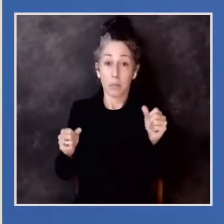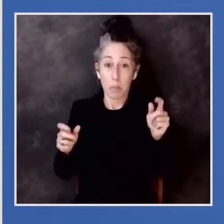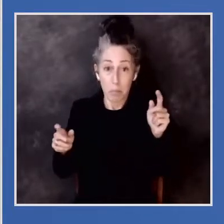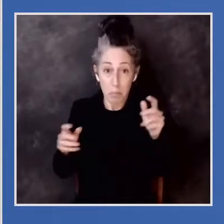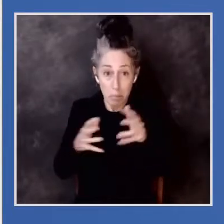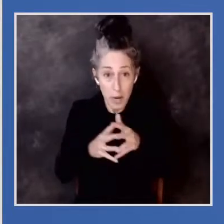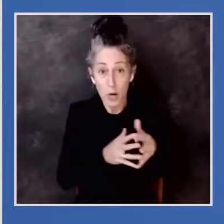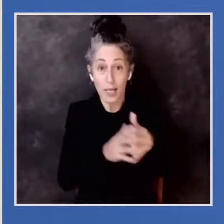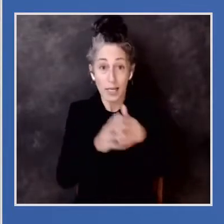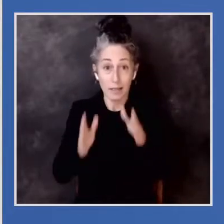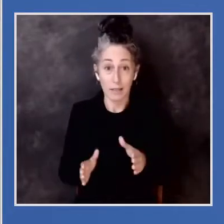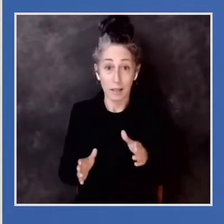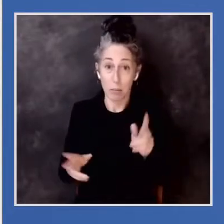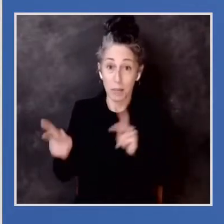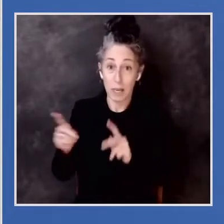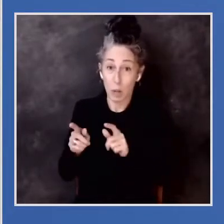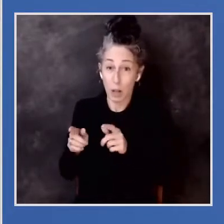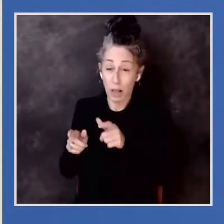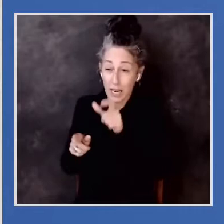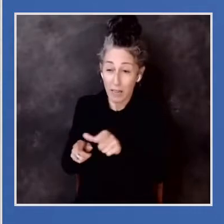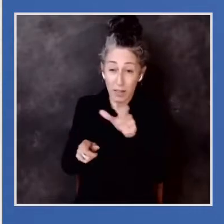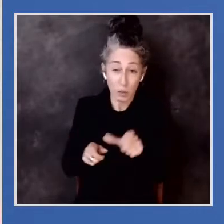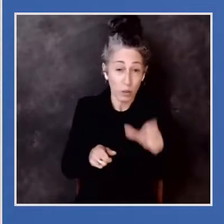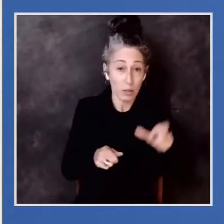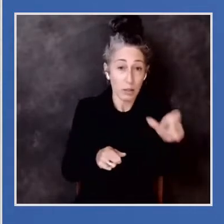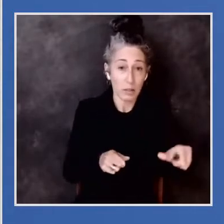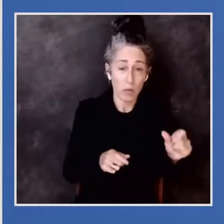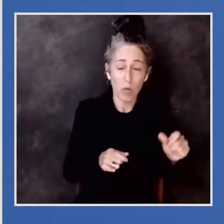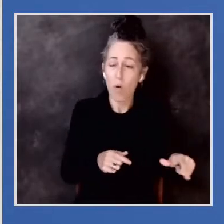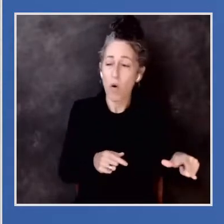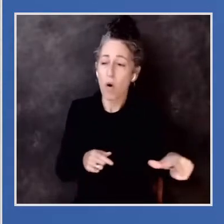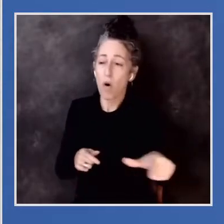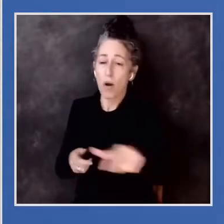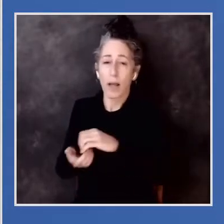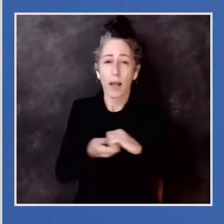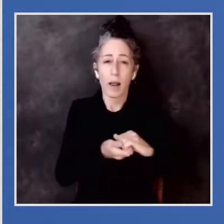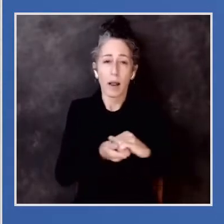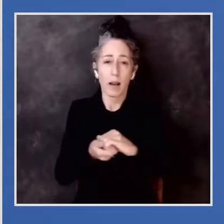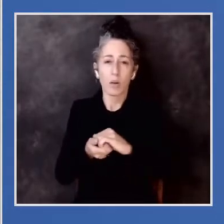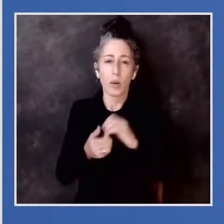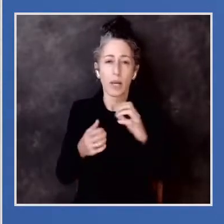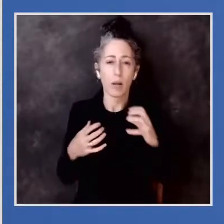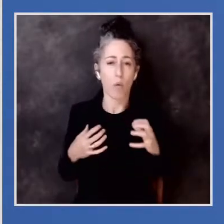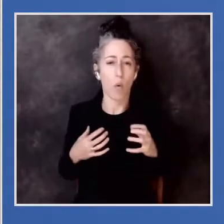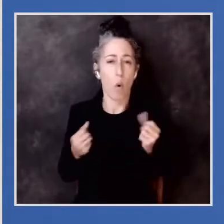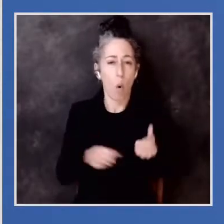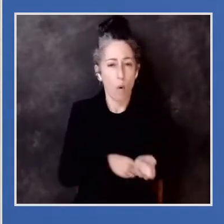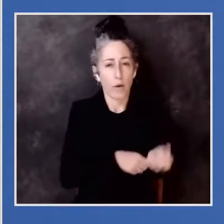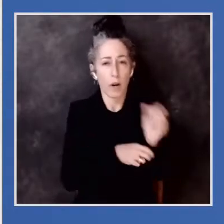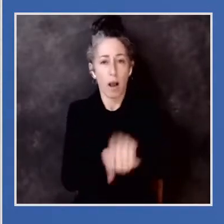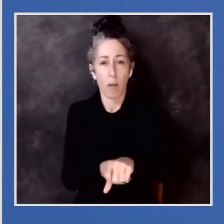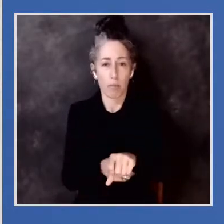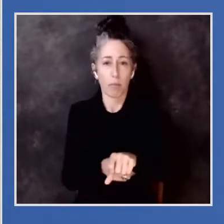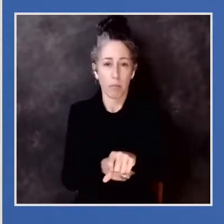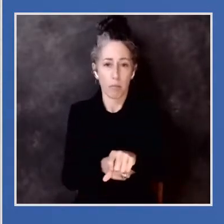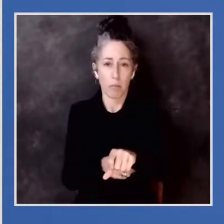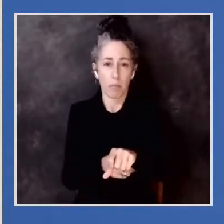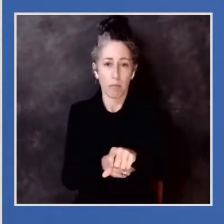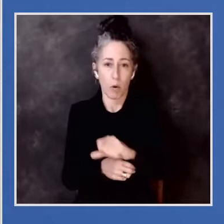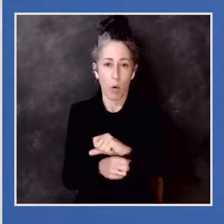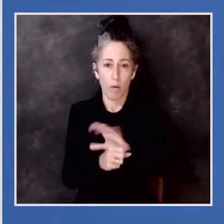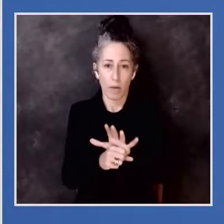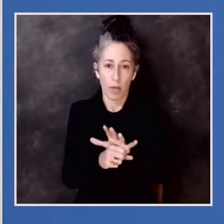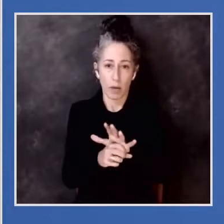country, we can overcome this devastating virus. That we can heal a suffering world. And yes,